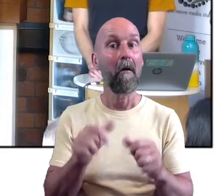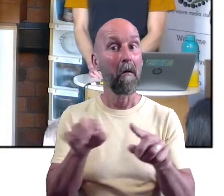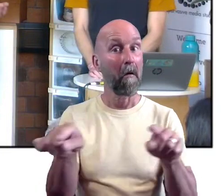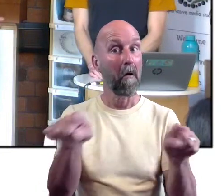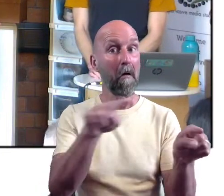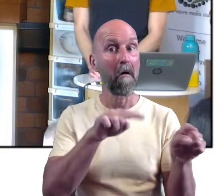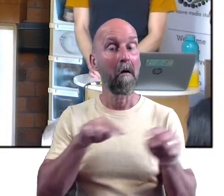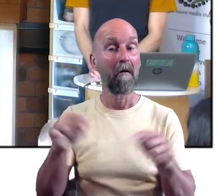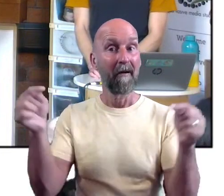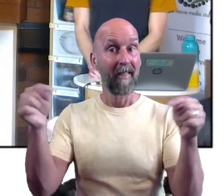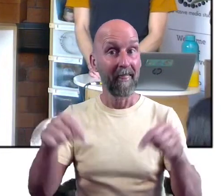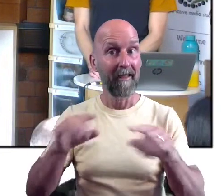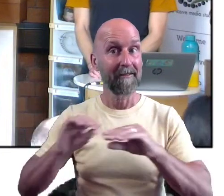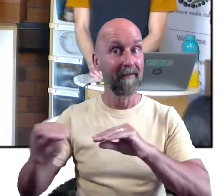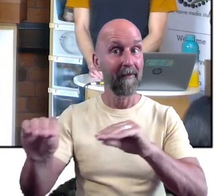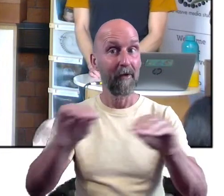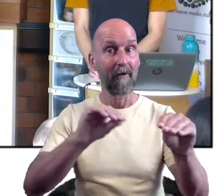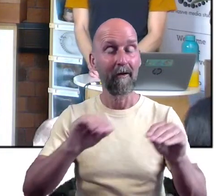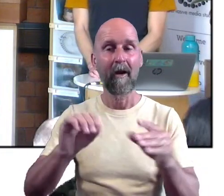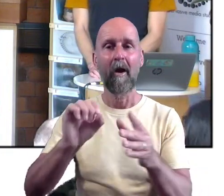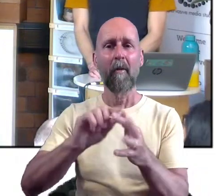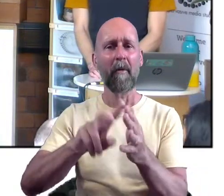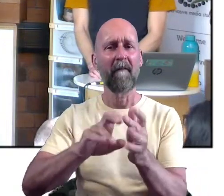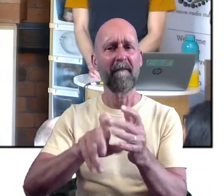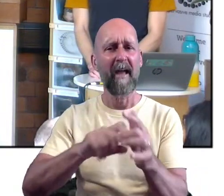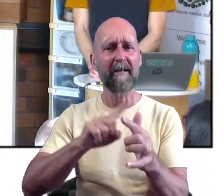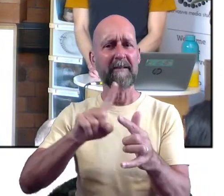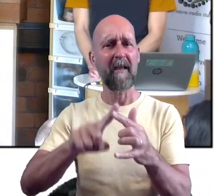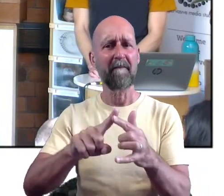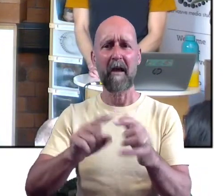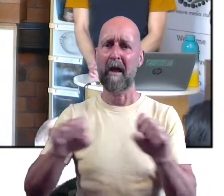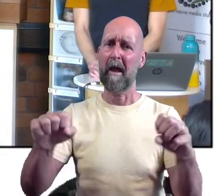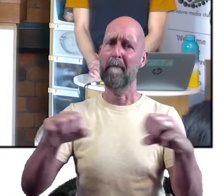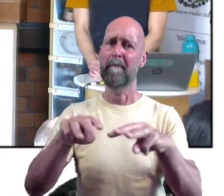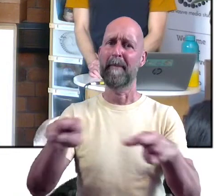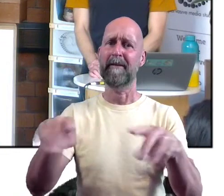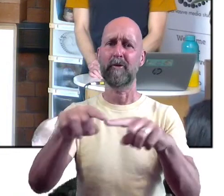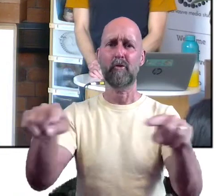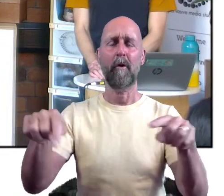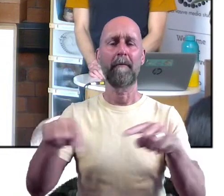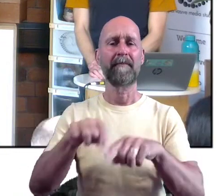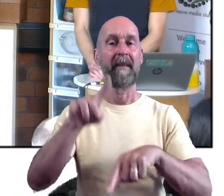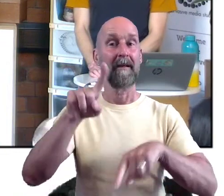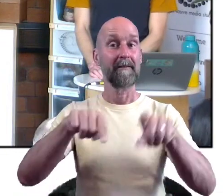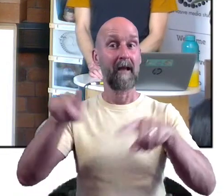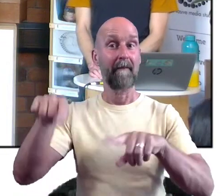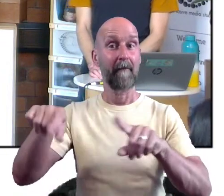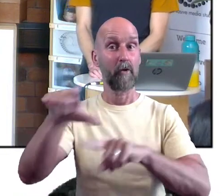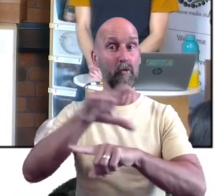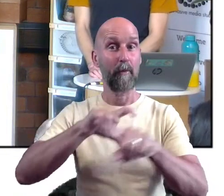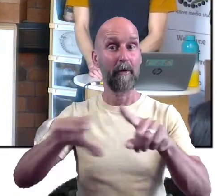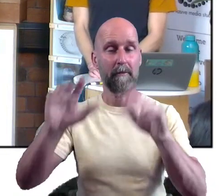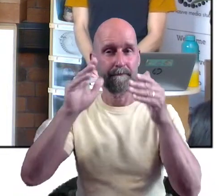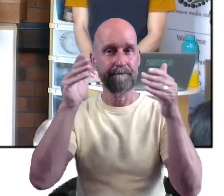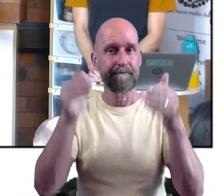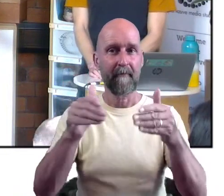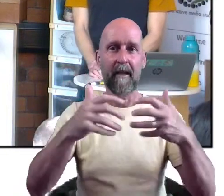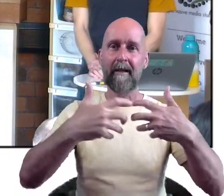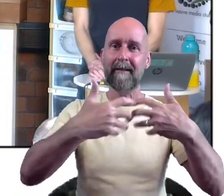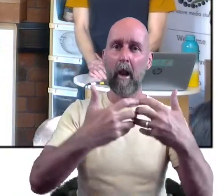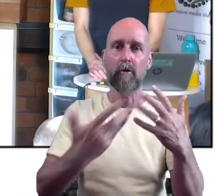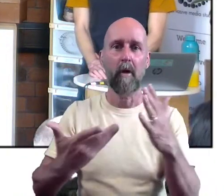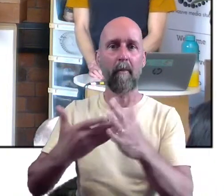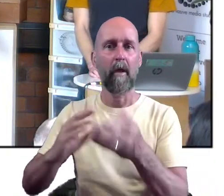you. What is the Pervasive Media Studio? We're a diverse and collaborative community exploring creativity and technology, everything from